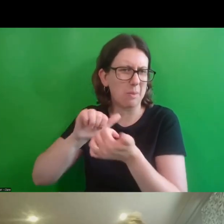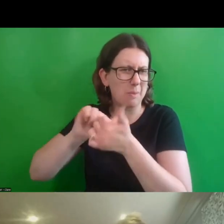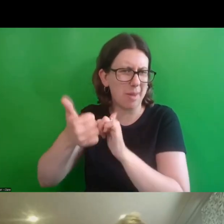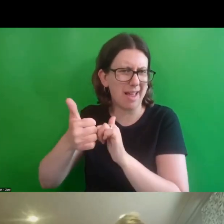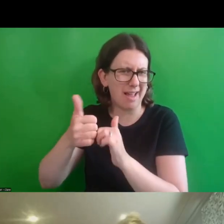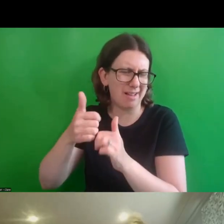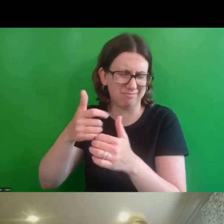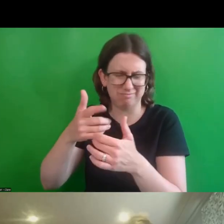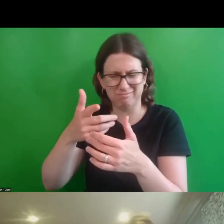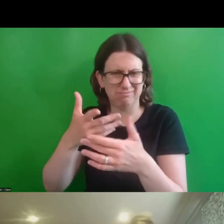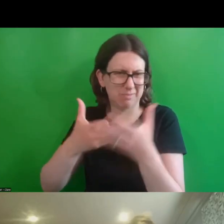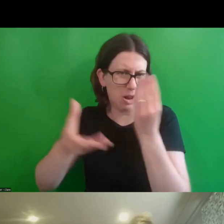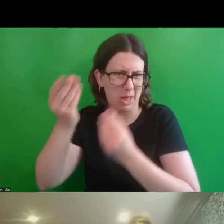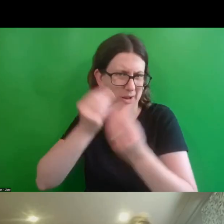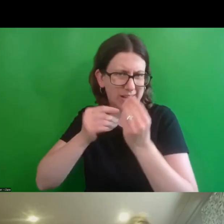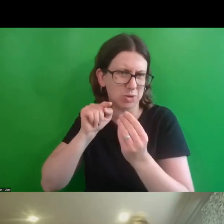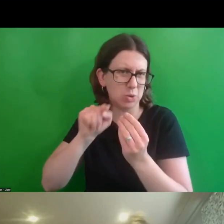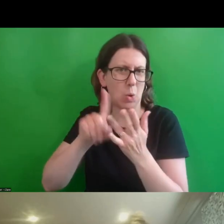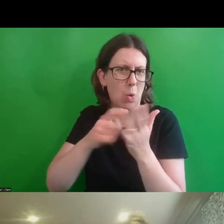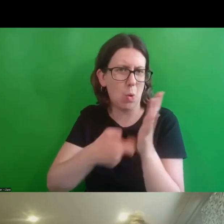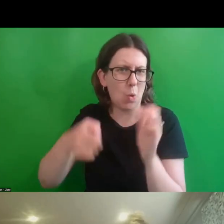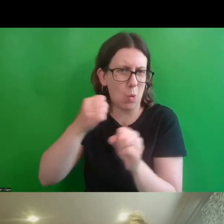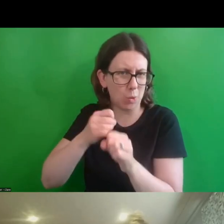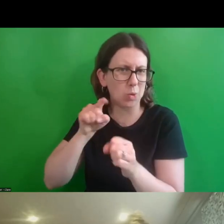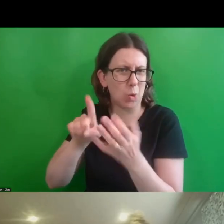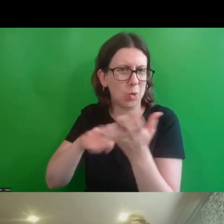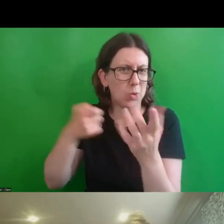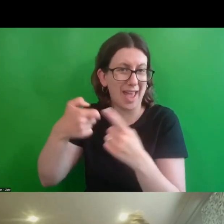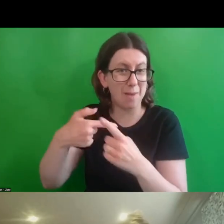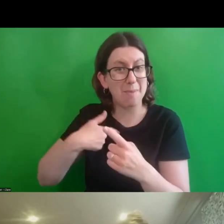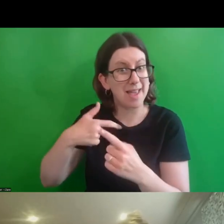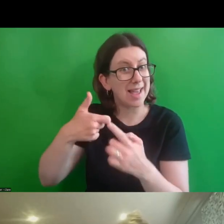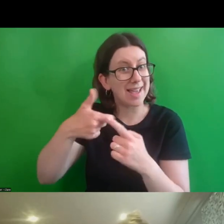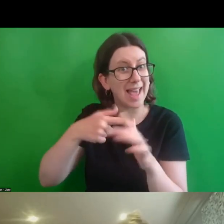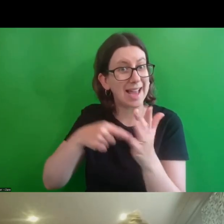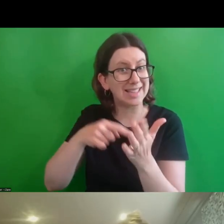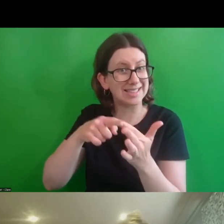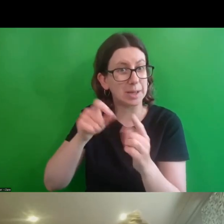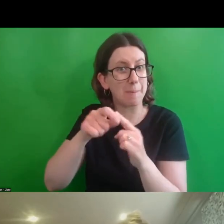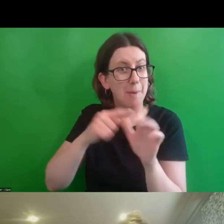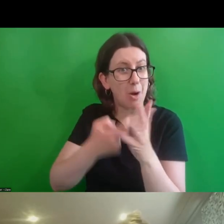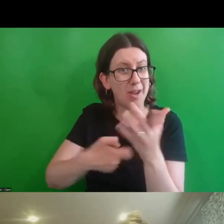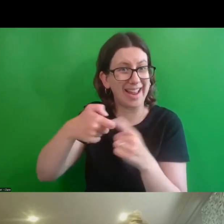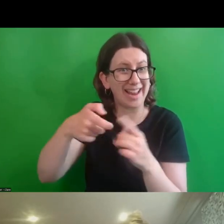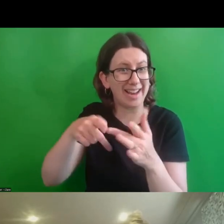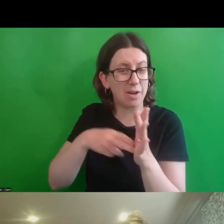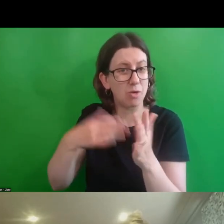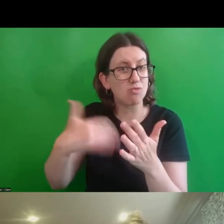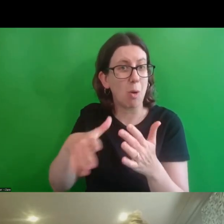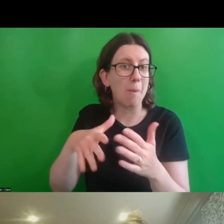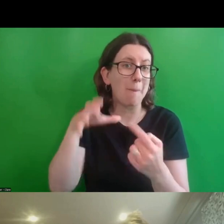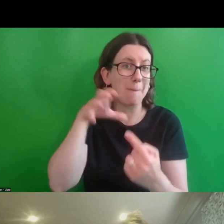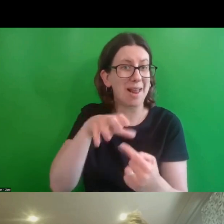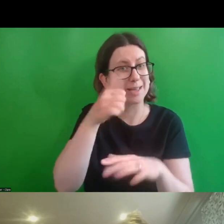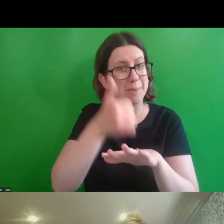artsandculturepeerlearning.org.uk. So I'm Kate Parkin from the Place-Based Peer Learning